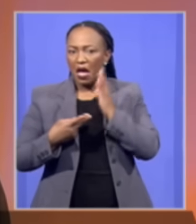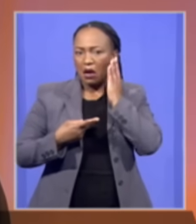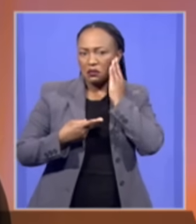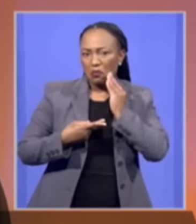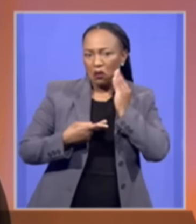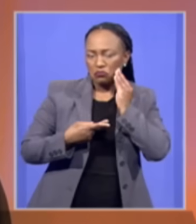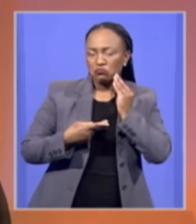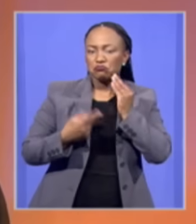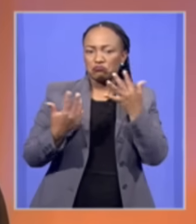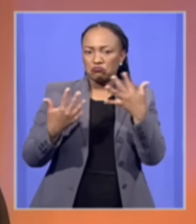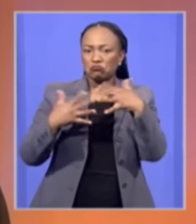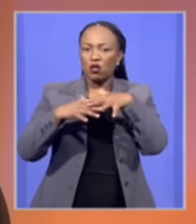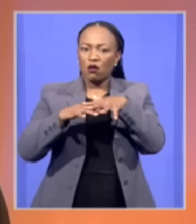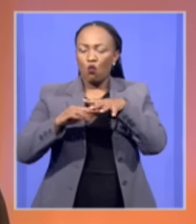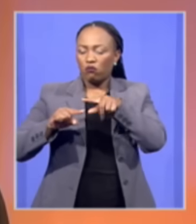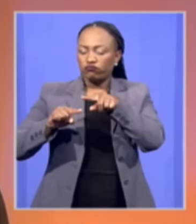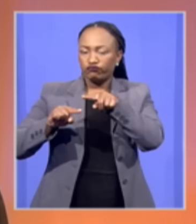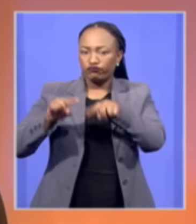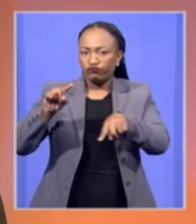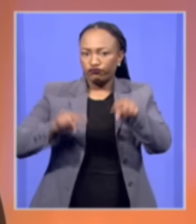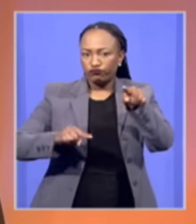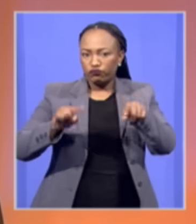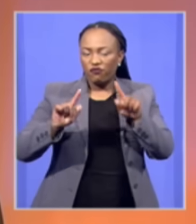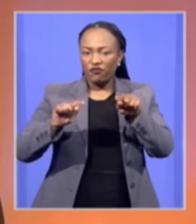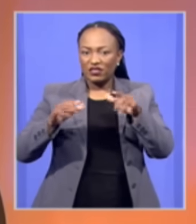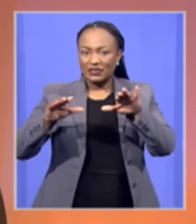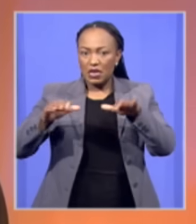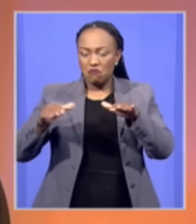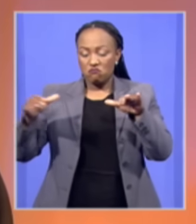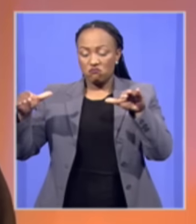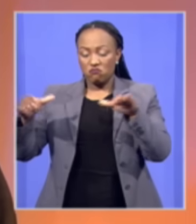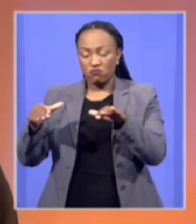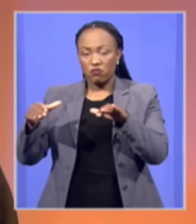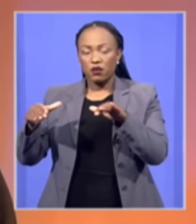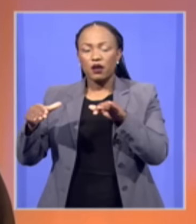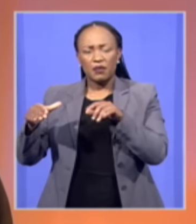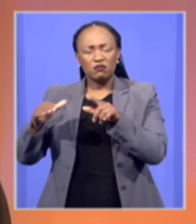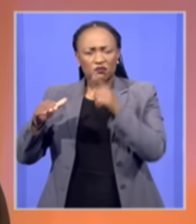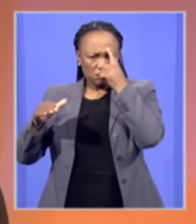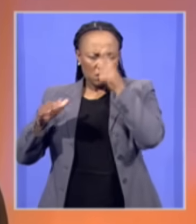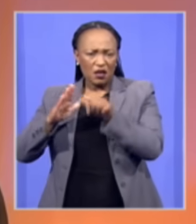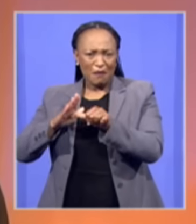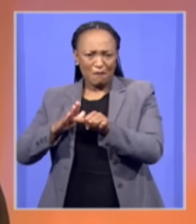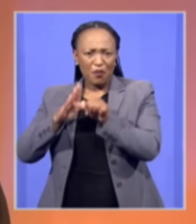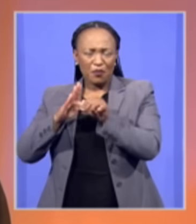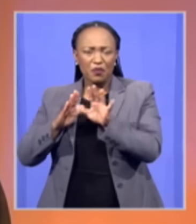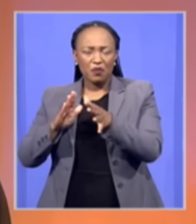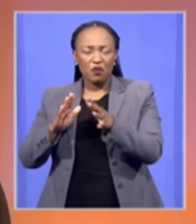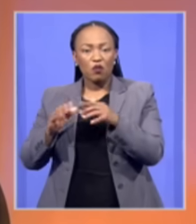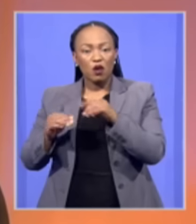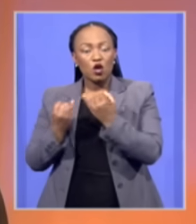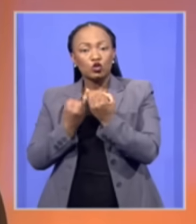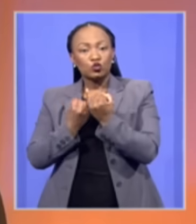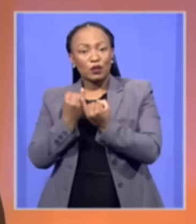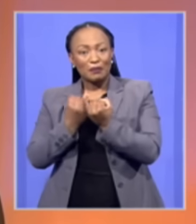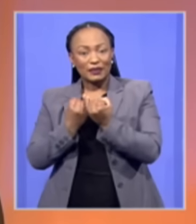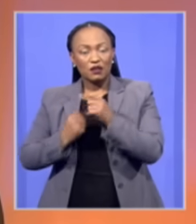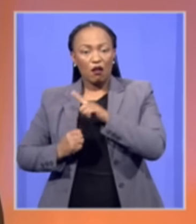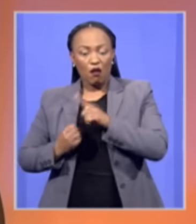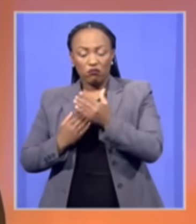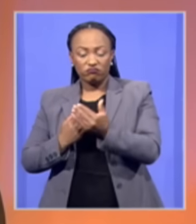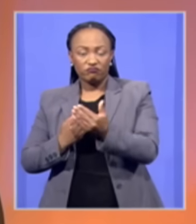mix of versatility, and that I say it's going to be key because it's a long tournament with very few days in between, and you're